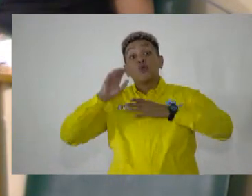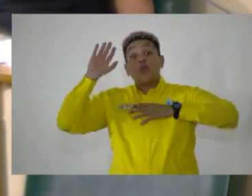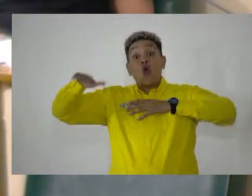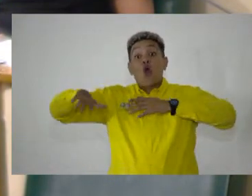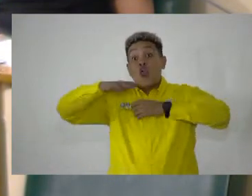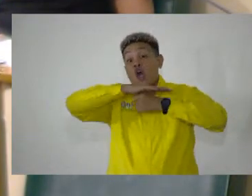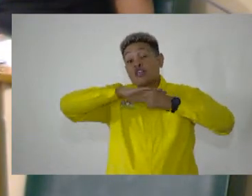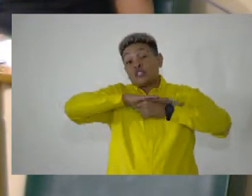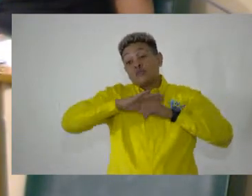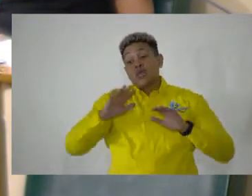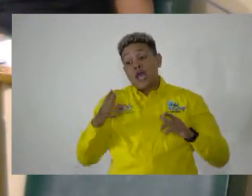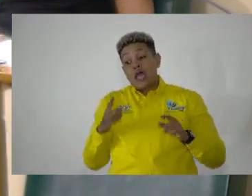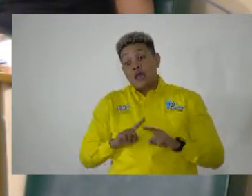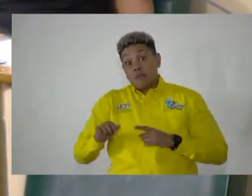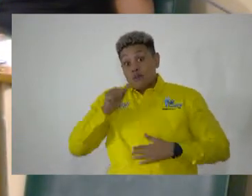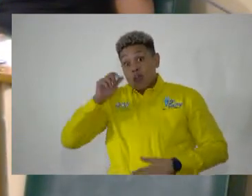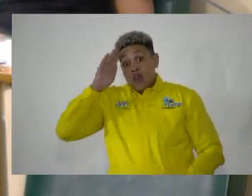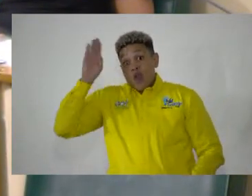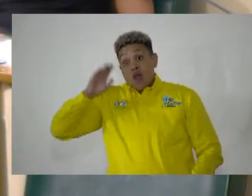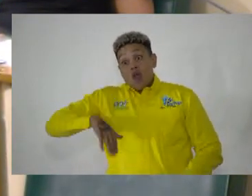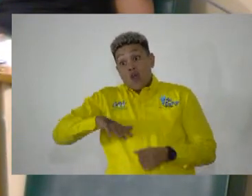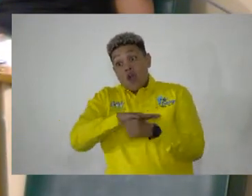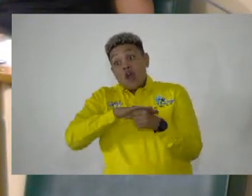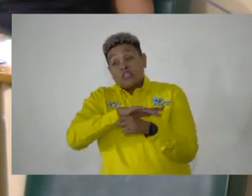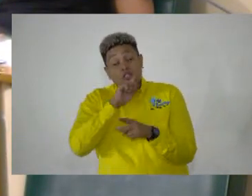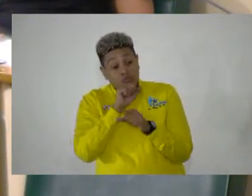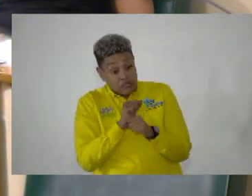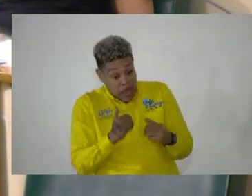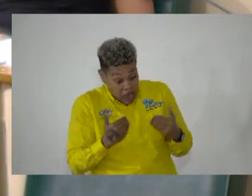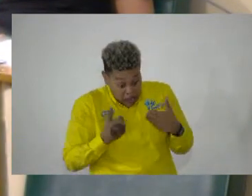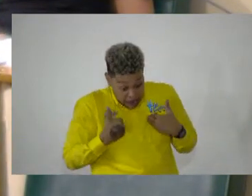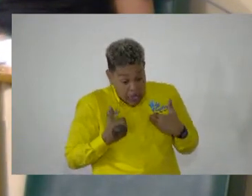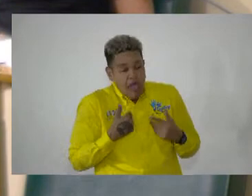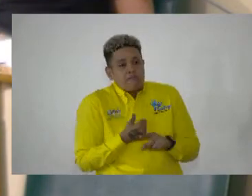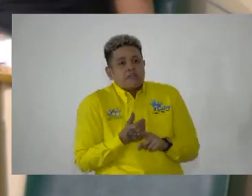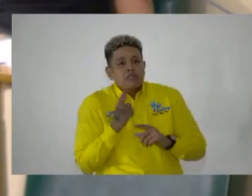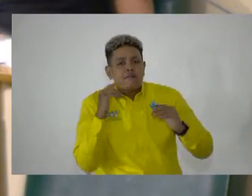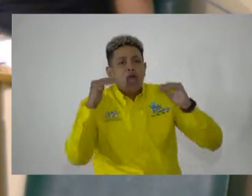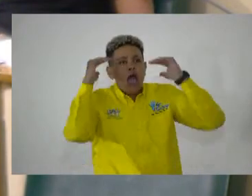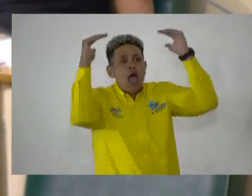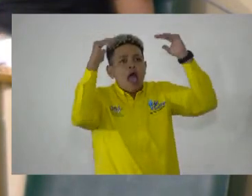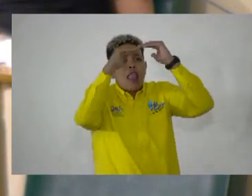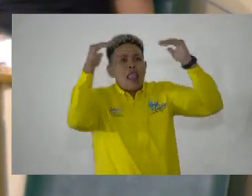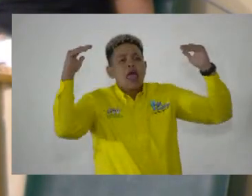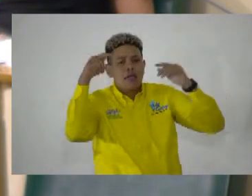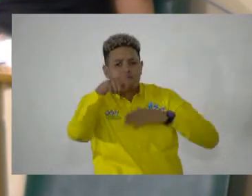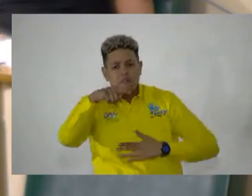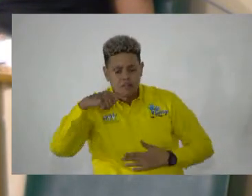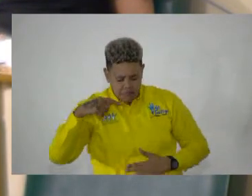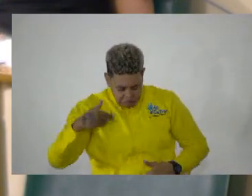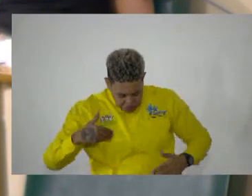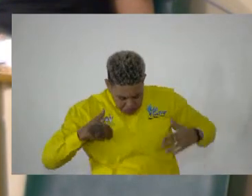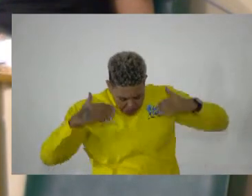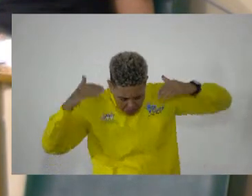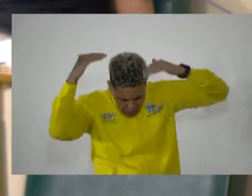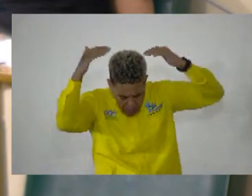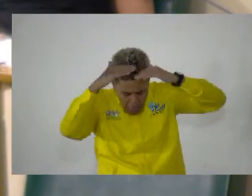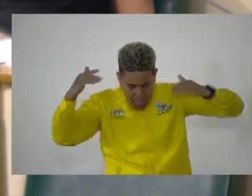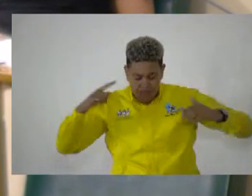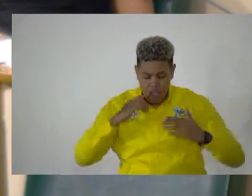constituencies, but not all constituencies actually have a high level of